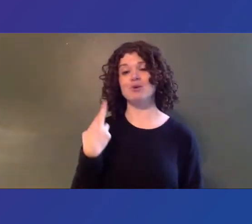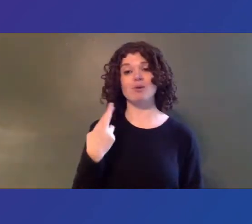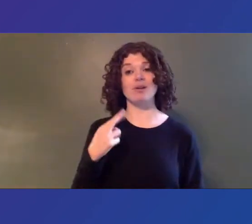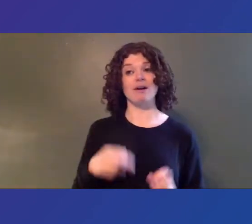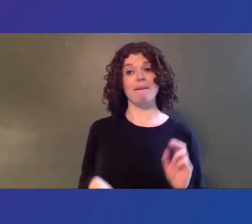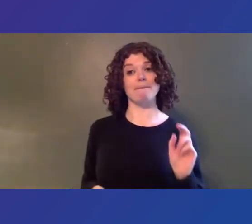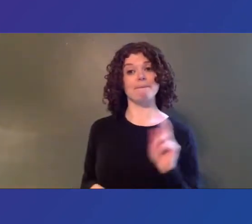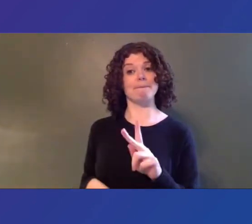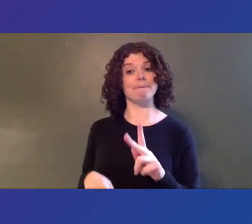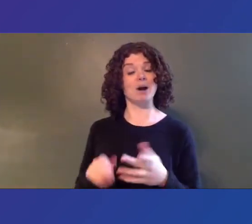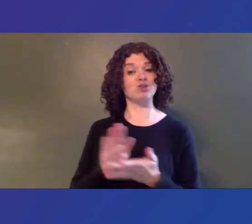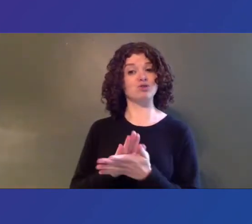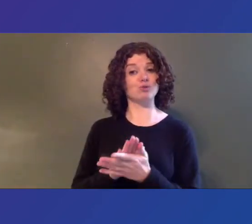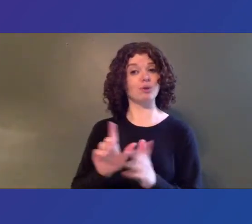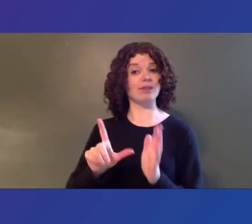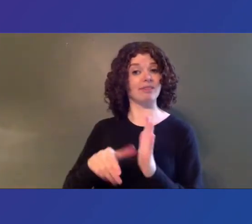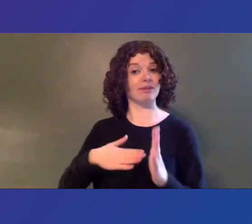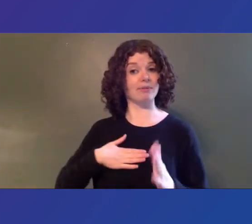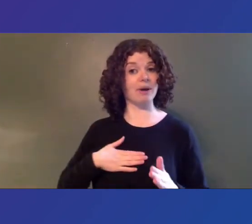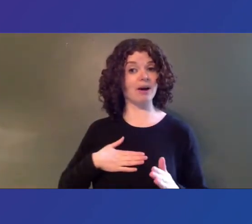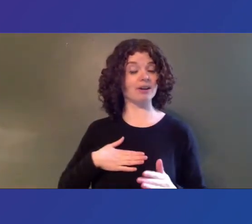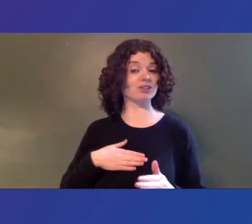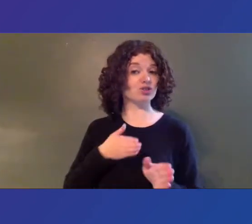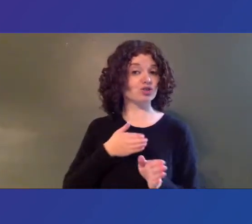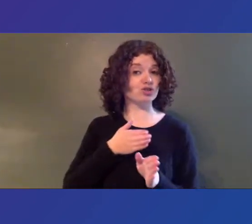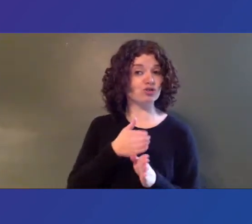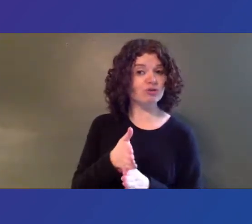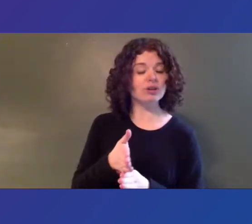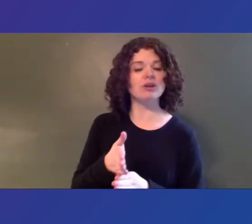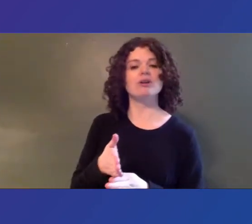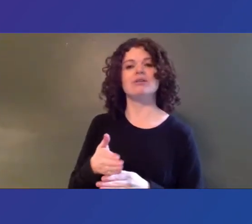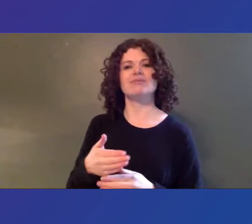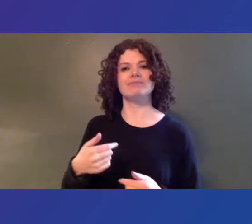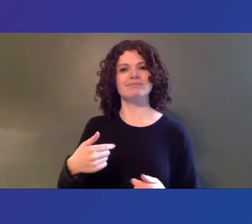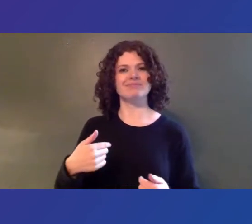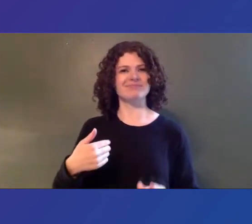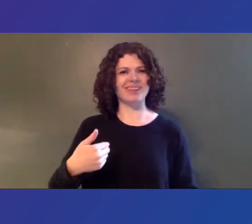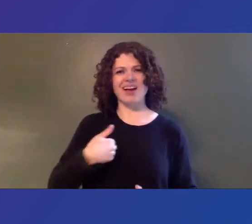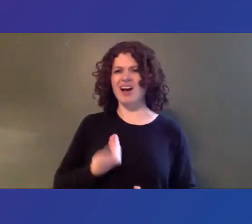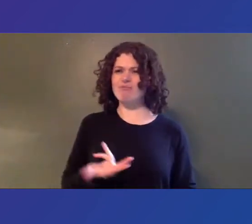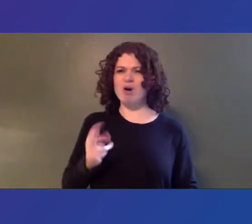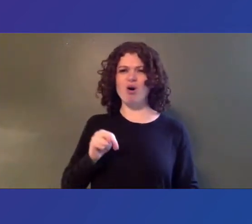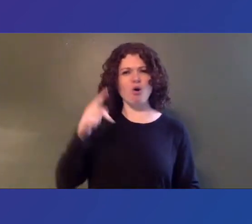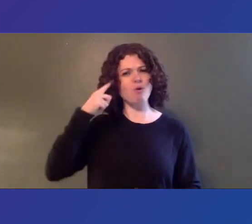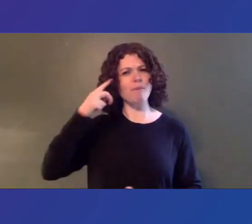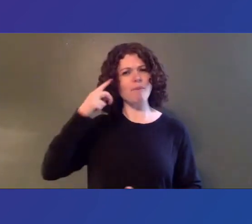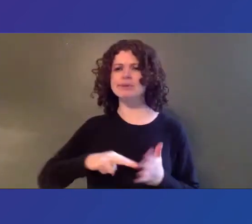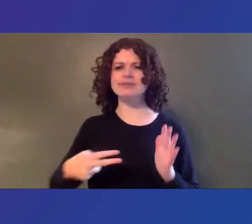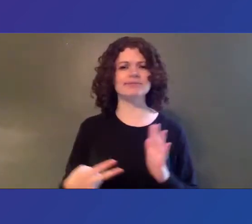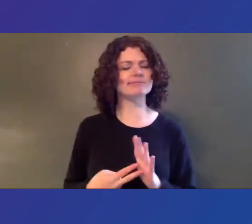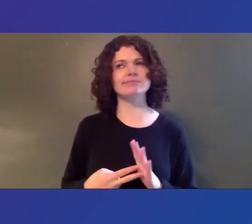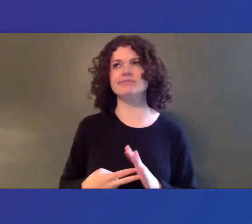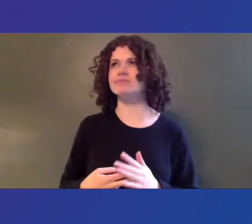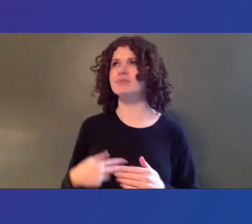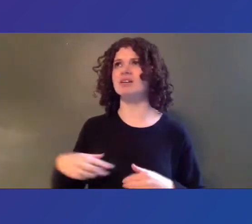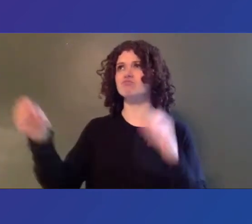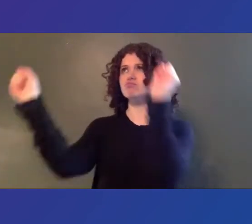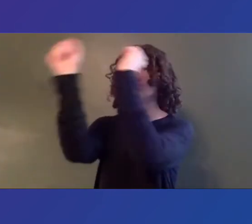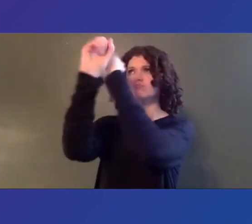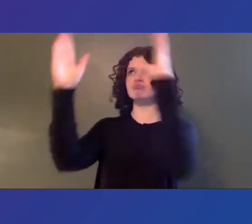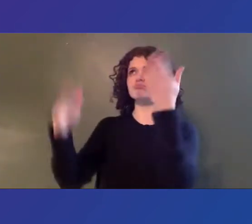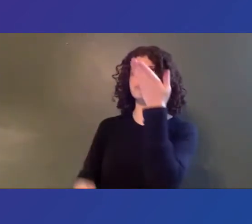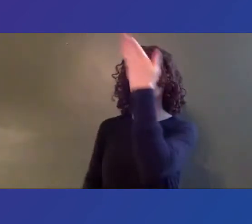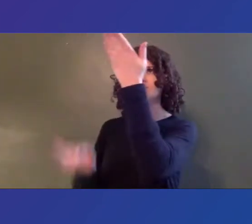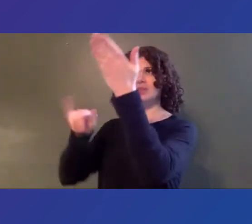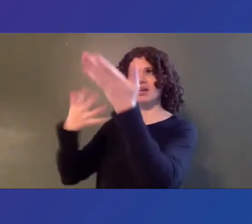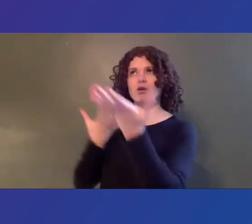that I was led by a purpose that kept me going. Like I knew I had a clear vision of what I wanted to accomplish, and that